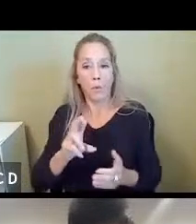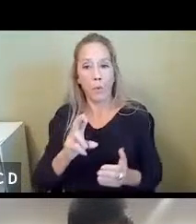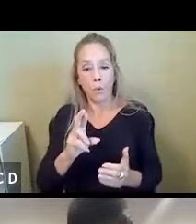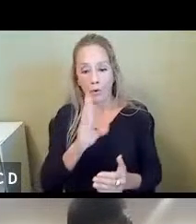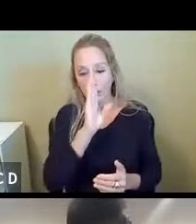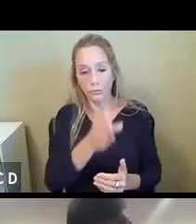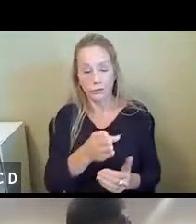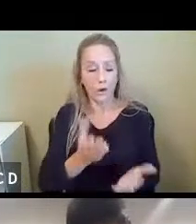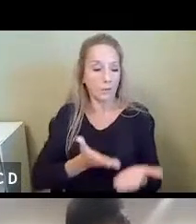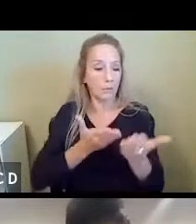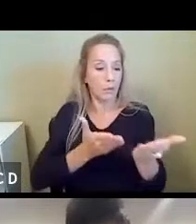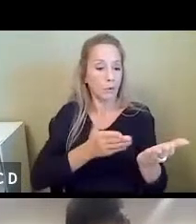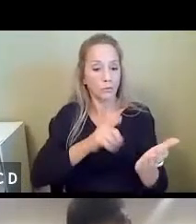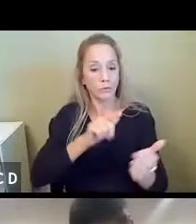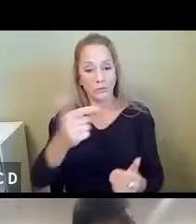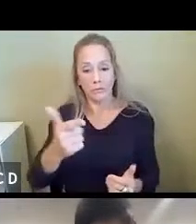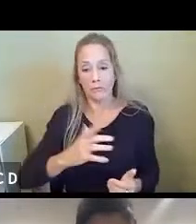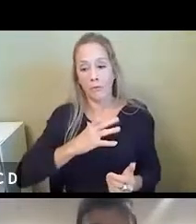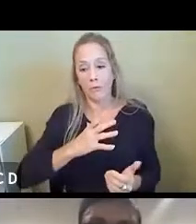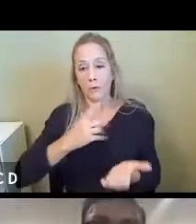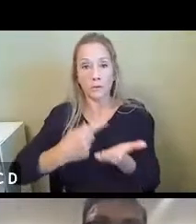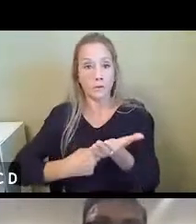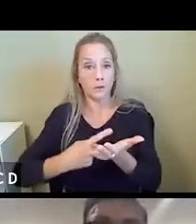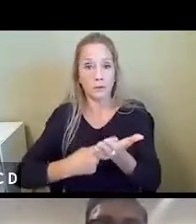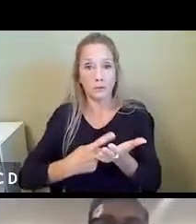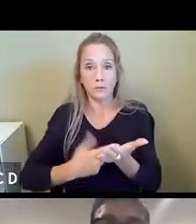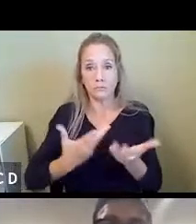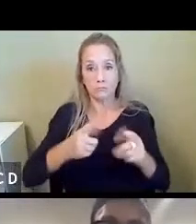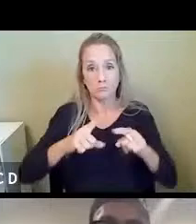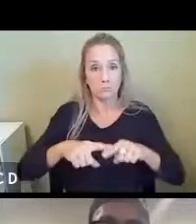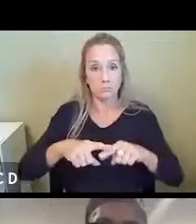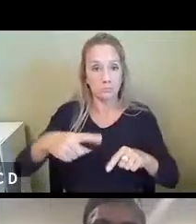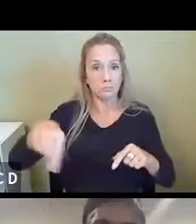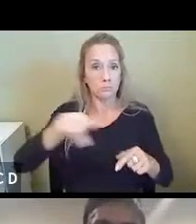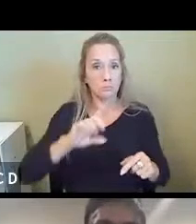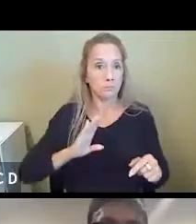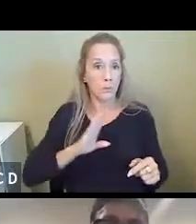second and have formal discussion. Any way you guys want to do it.